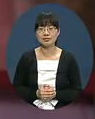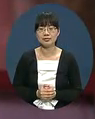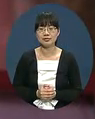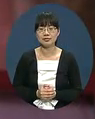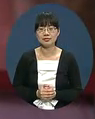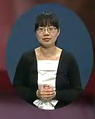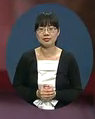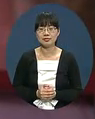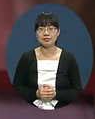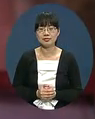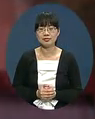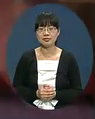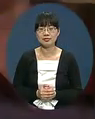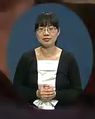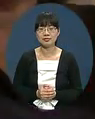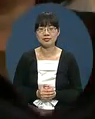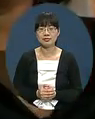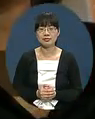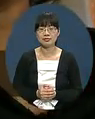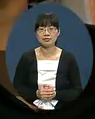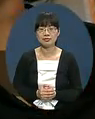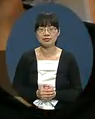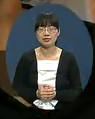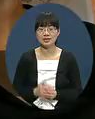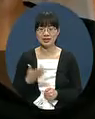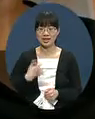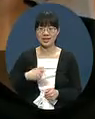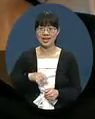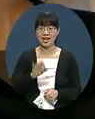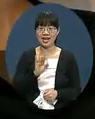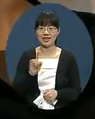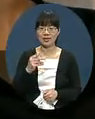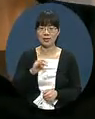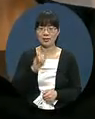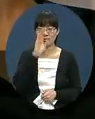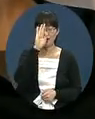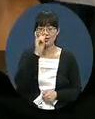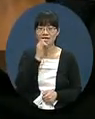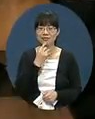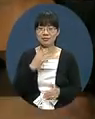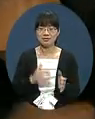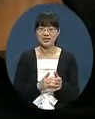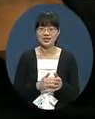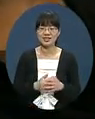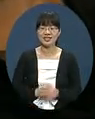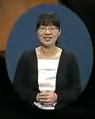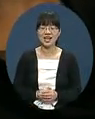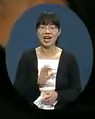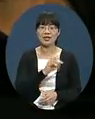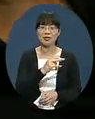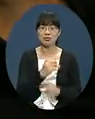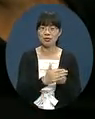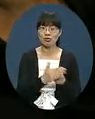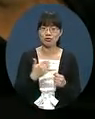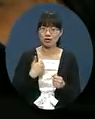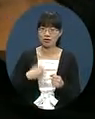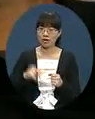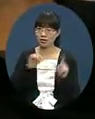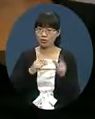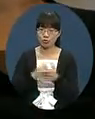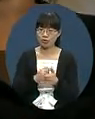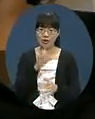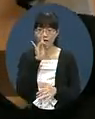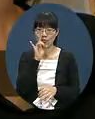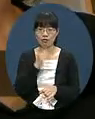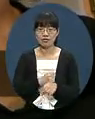See, I mean, you know, just having eczema, it doesn't mean anything. I mean, that's just her skin. It's just what's same. Inside. Yeah, I mean,